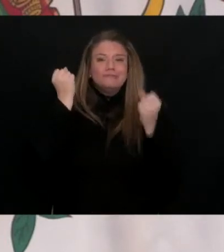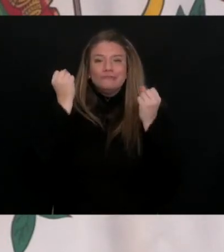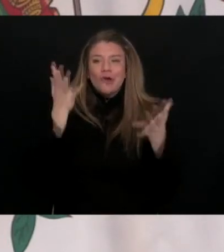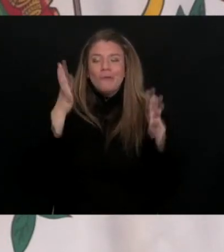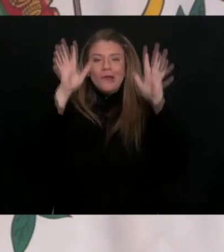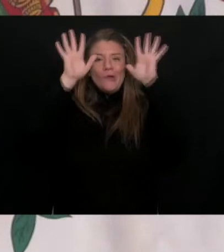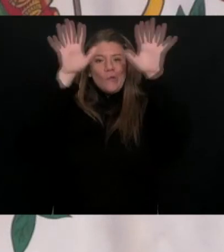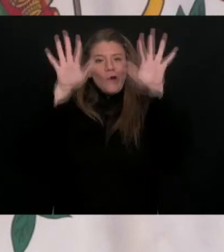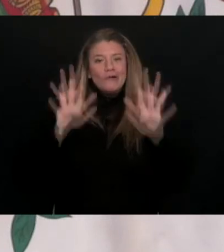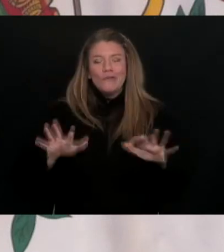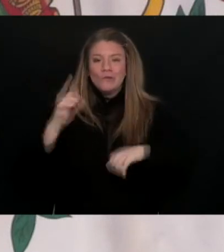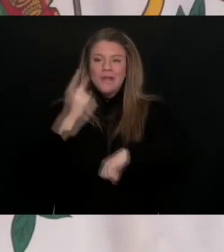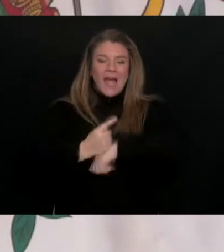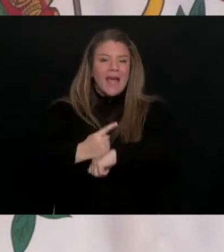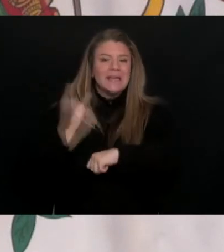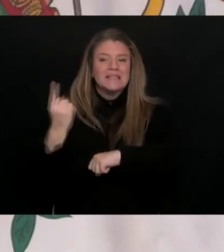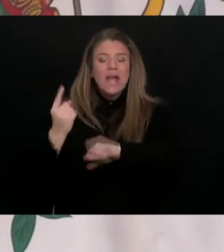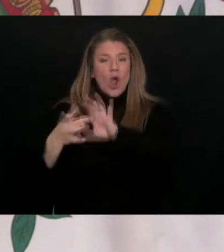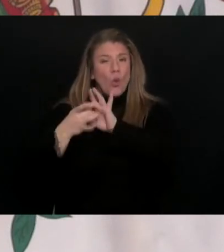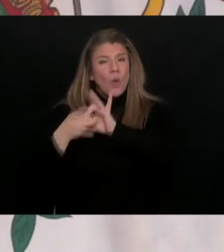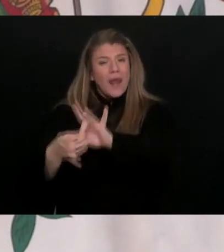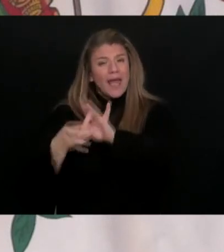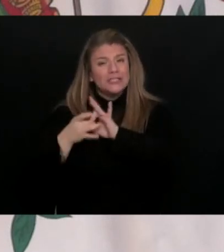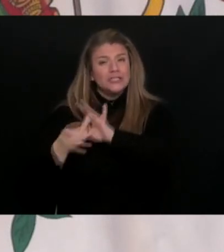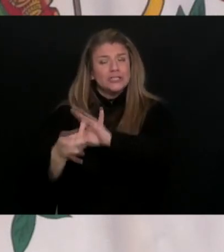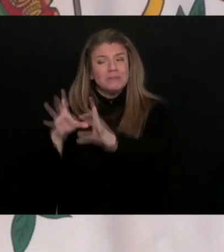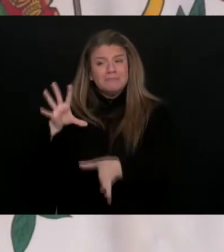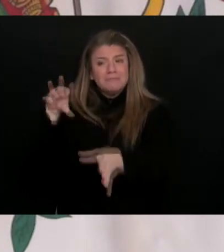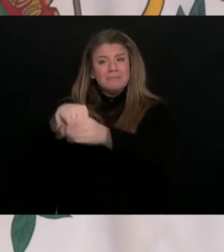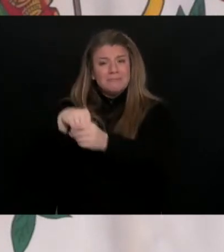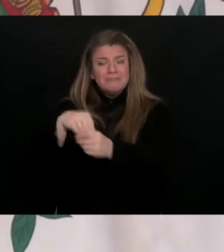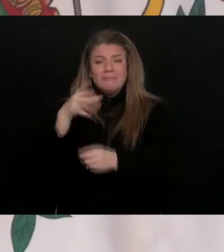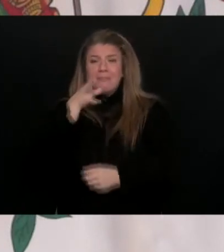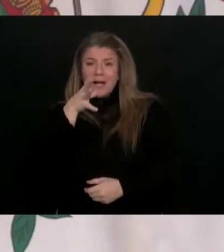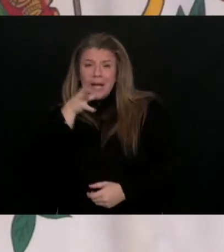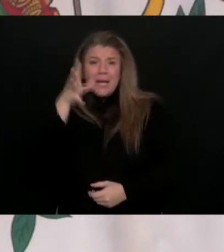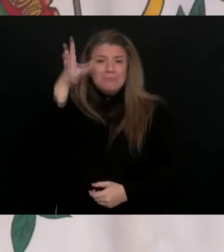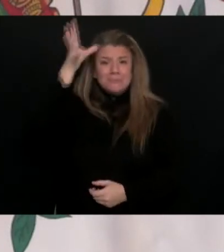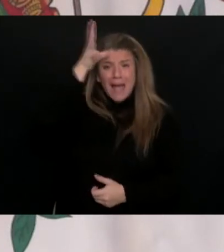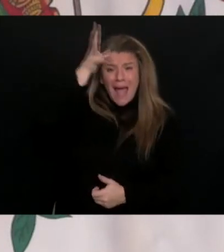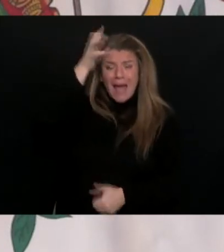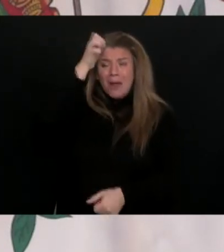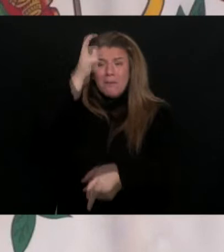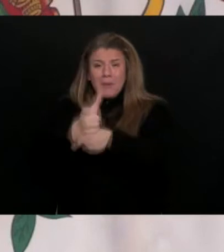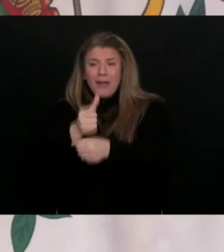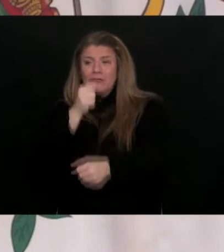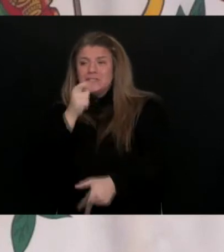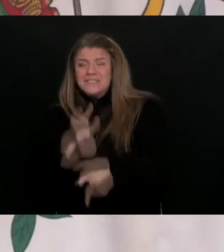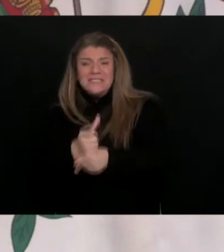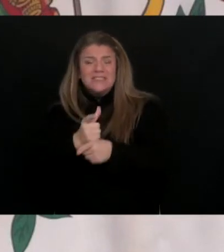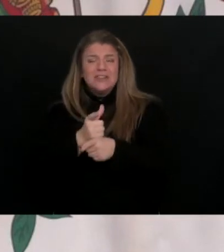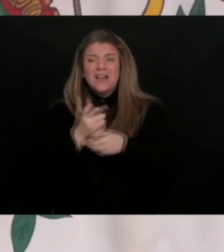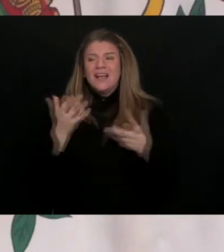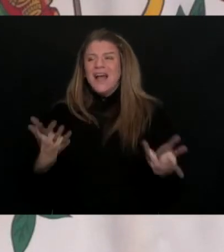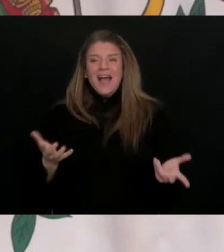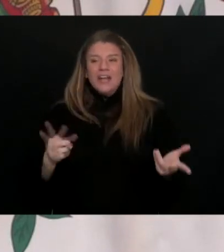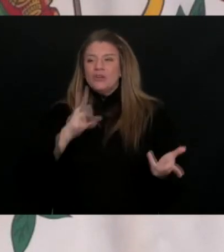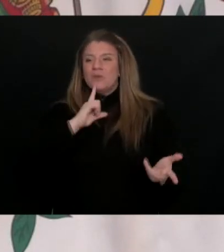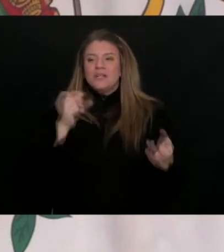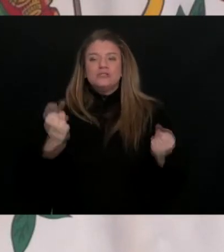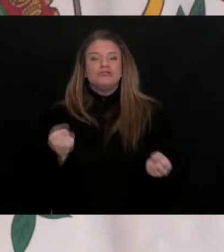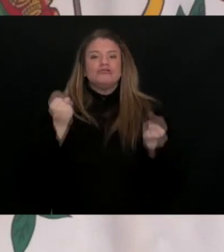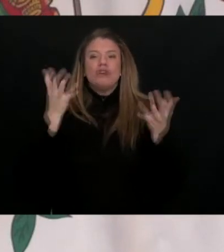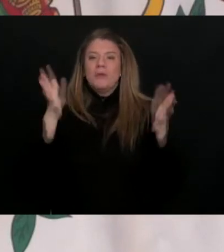wonderful, wonderful days. Relationships with your dad or your mom, your brothers, your sisters. So many, many great